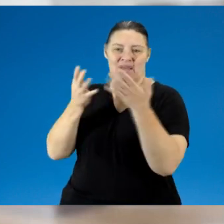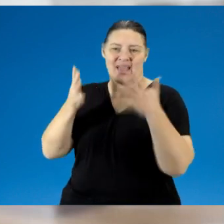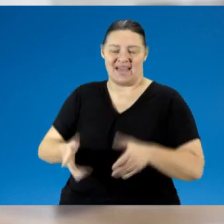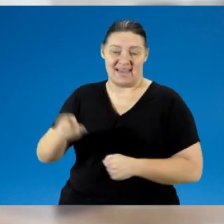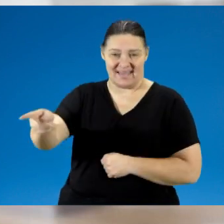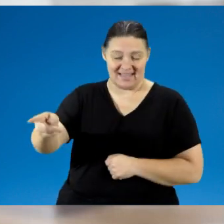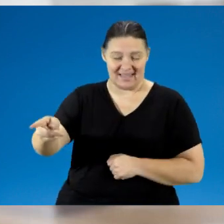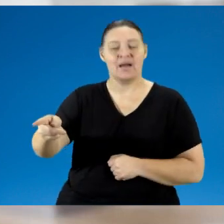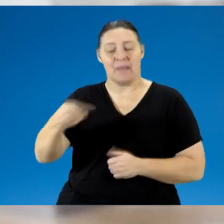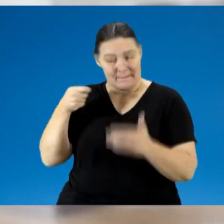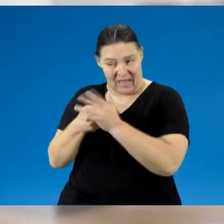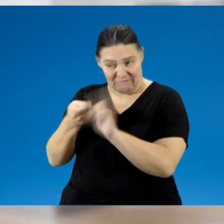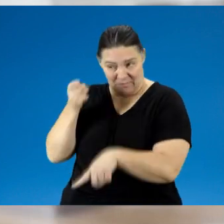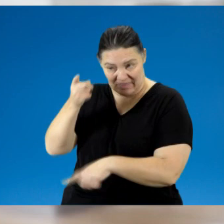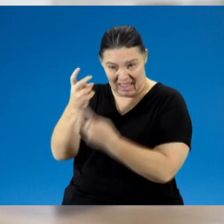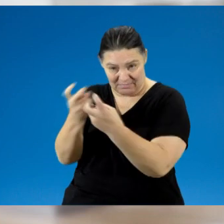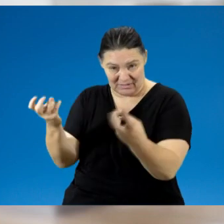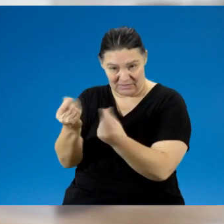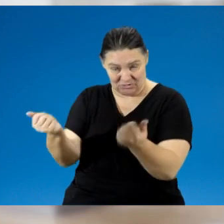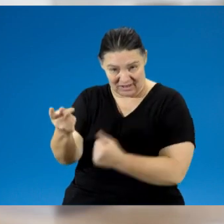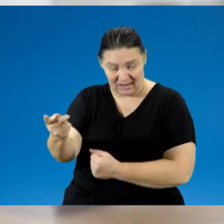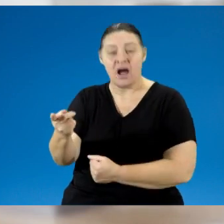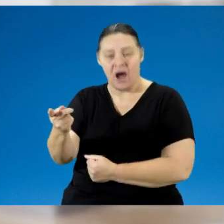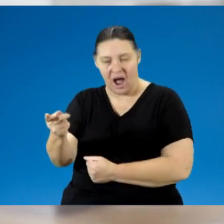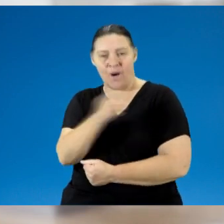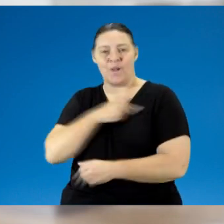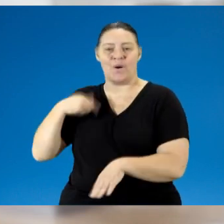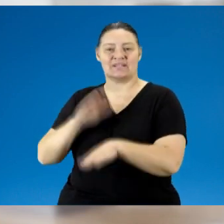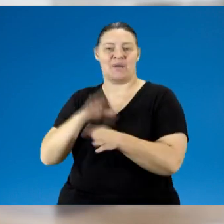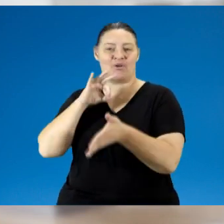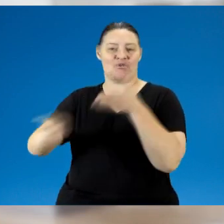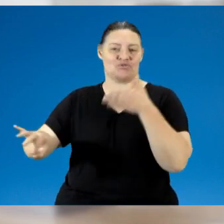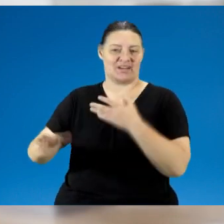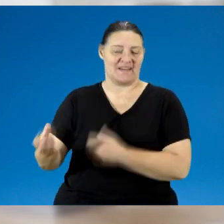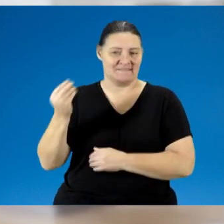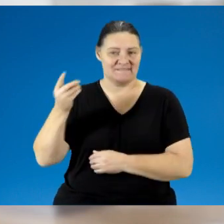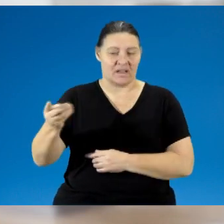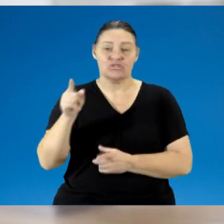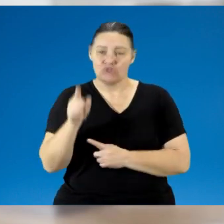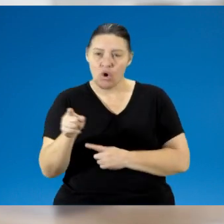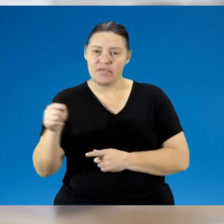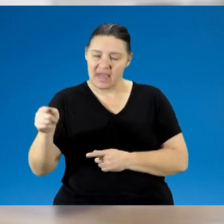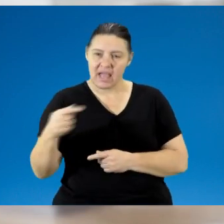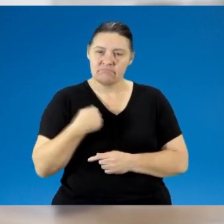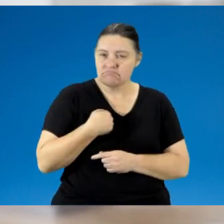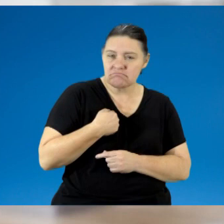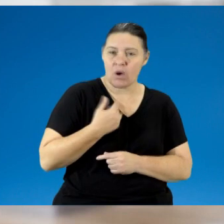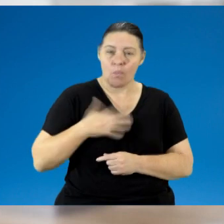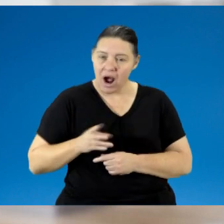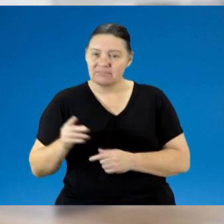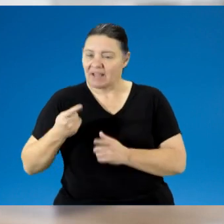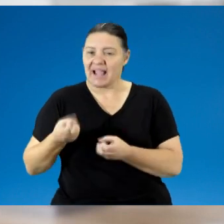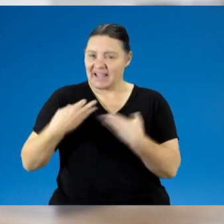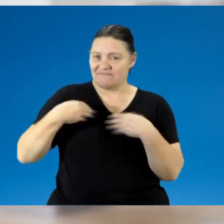with your suppliers, you need to make sure that you sign long-term contracts with them so that you can be at their mercy when